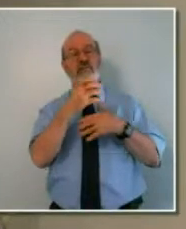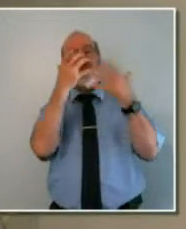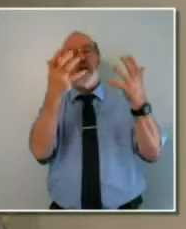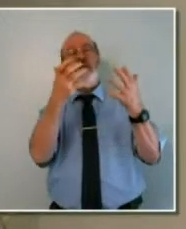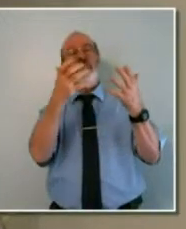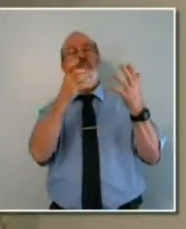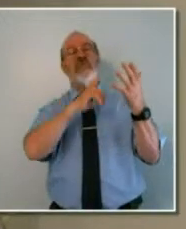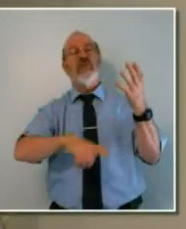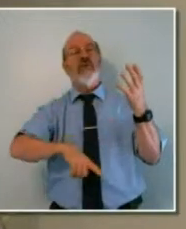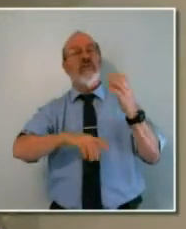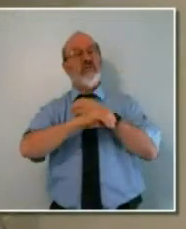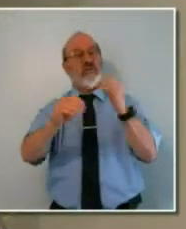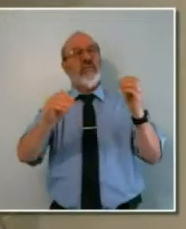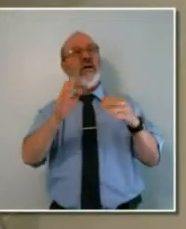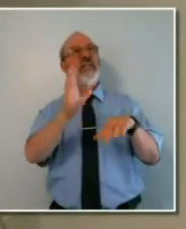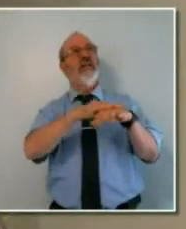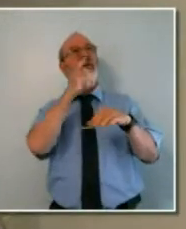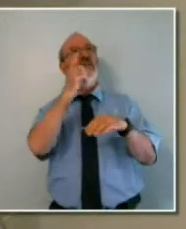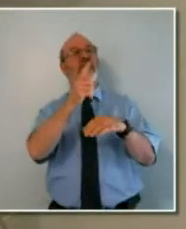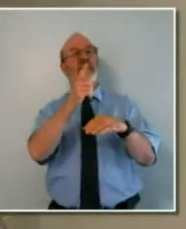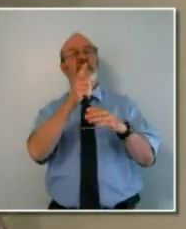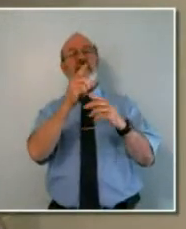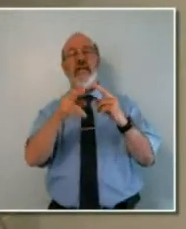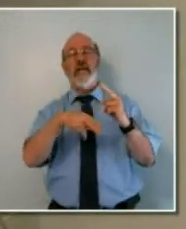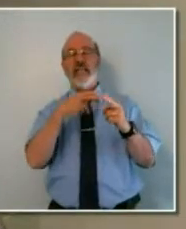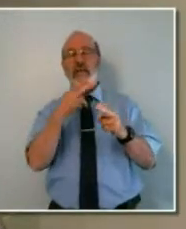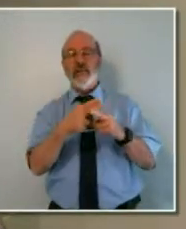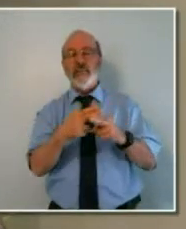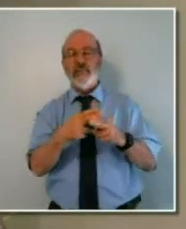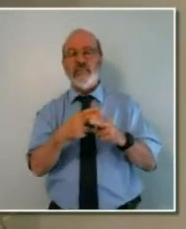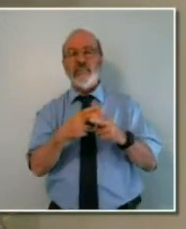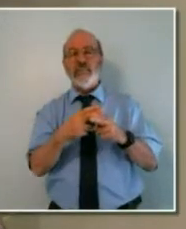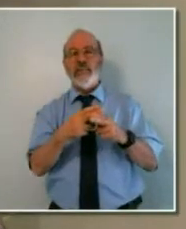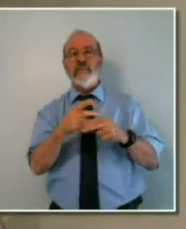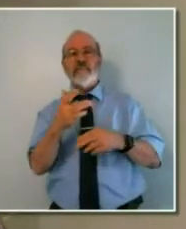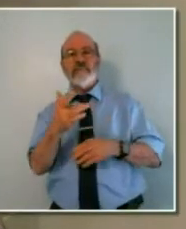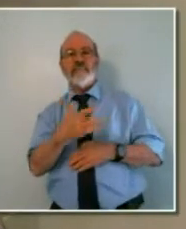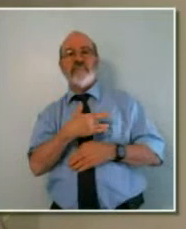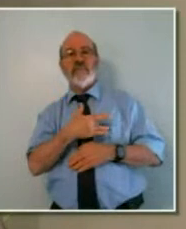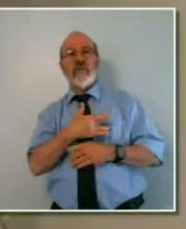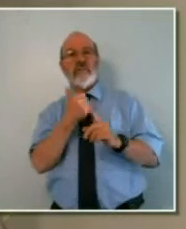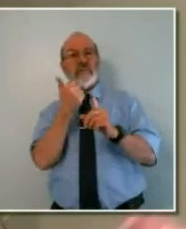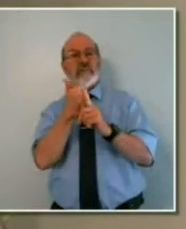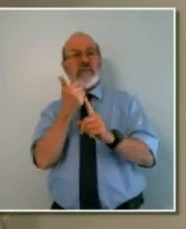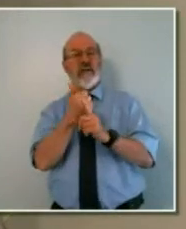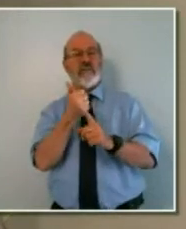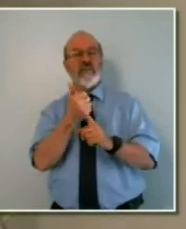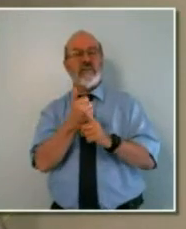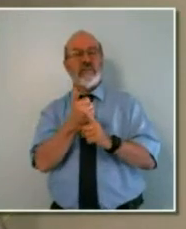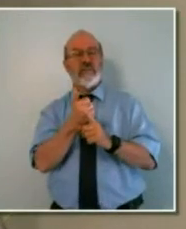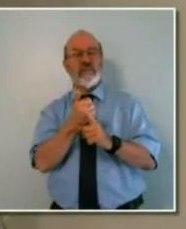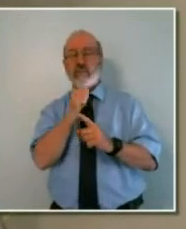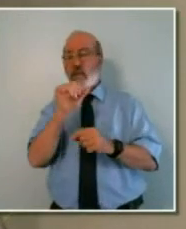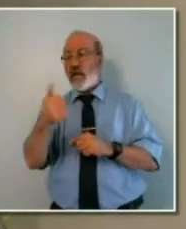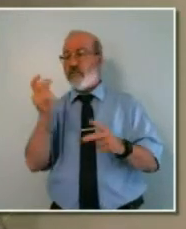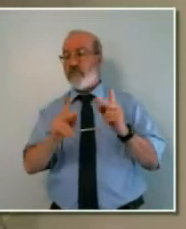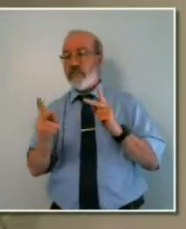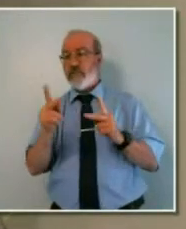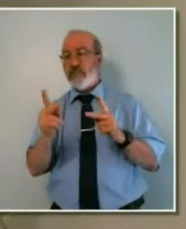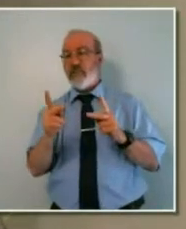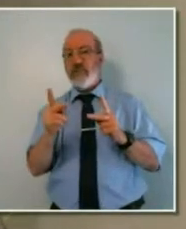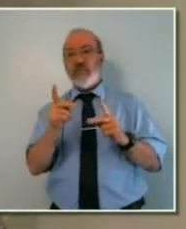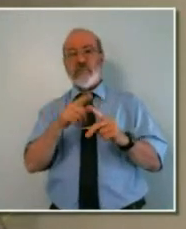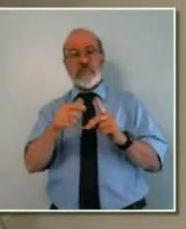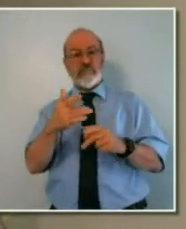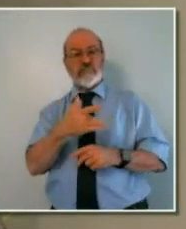There's none that calleth upon thy name, that stirreth up himself. Not somebody else having to fan the flames, but stirreth